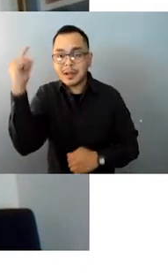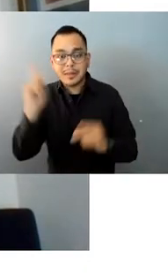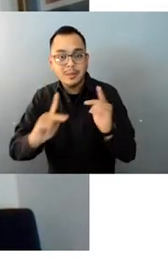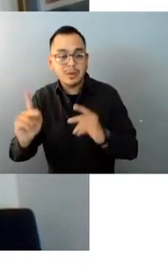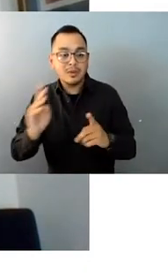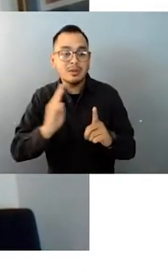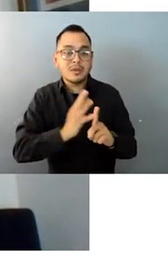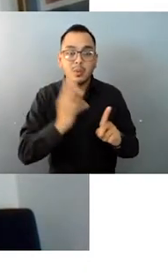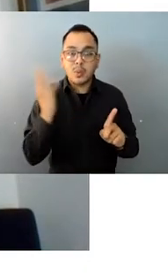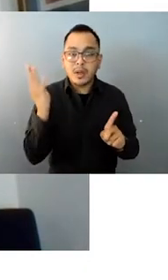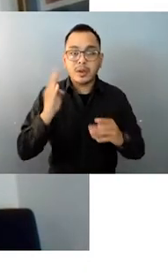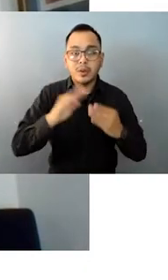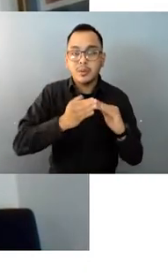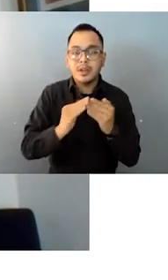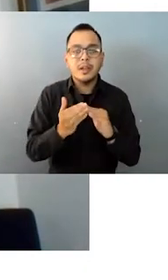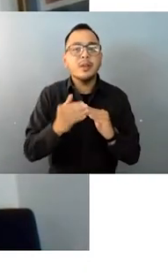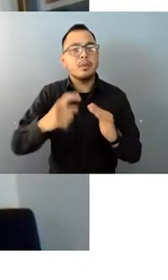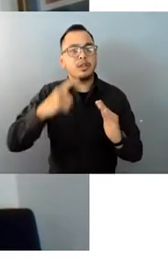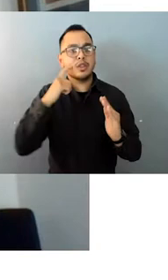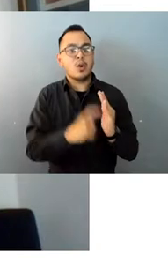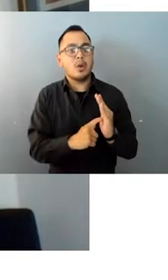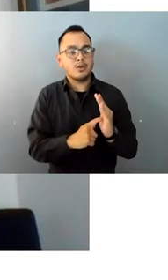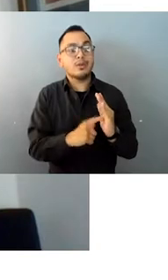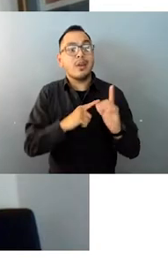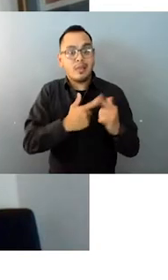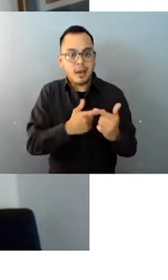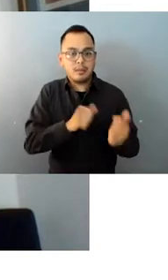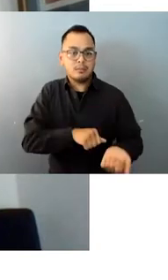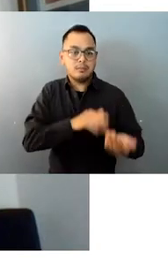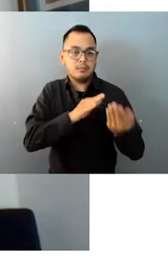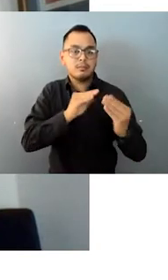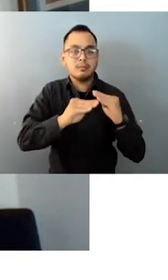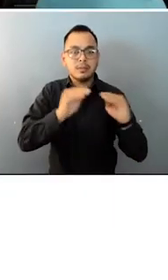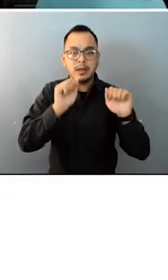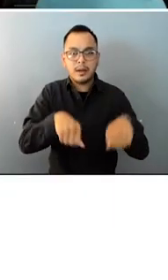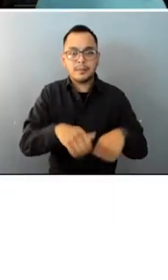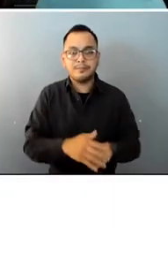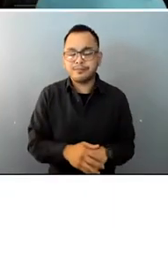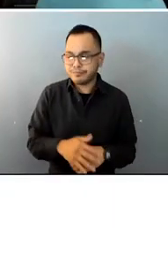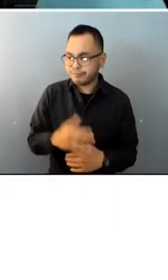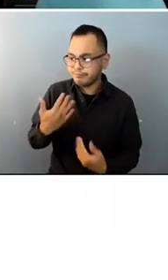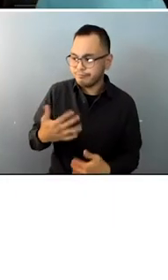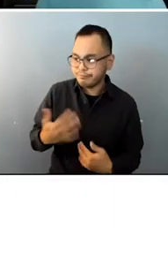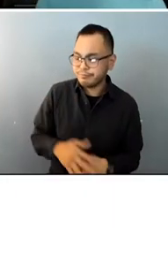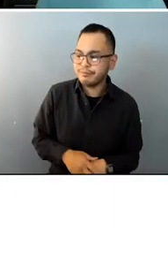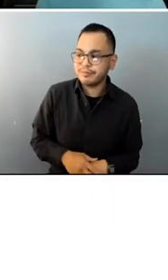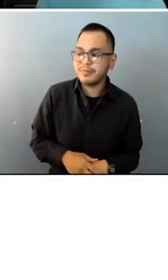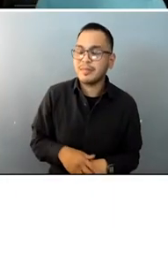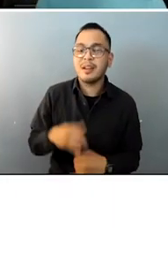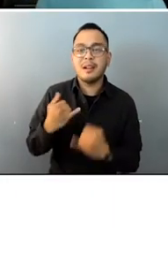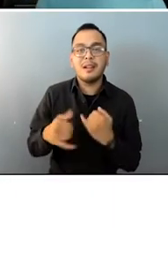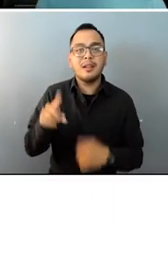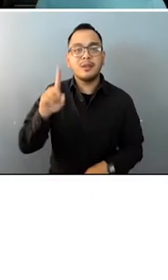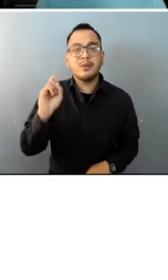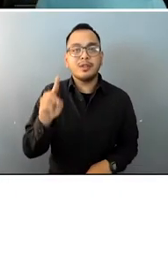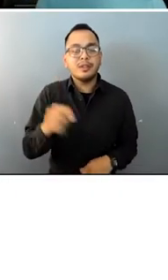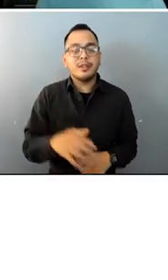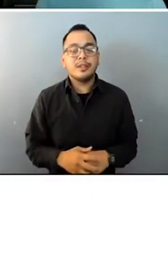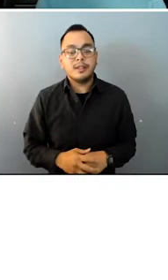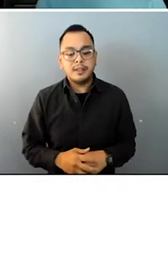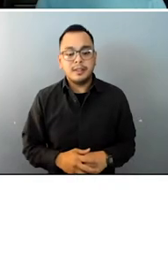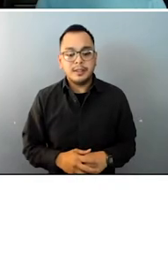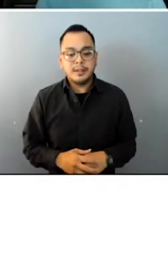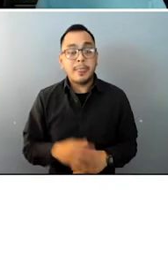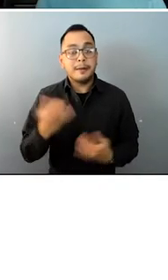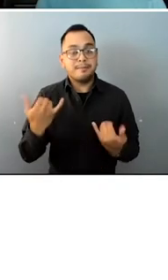towards the queer community. And we need to acknowledge that so we can address it. Let me just come to this kind of last question then. So